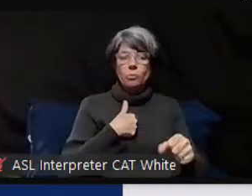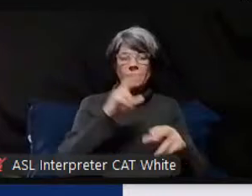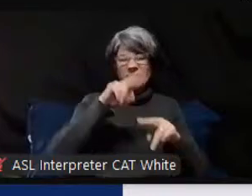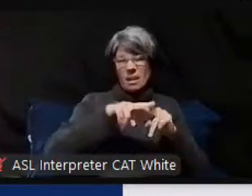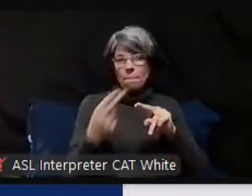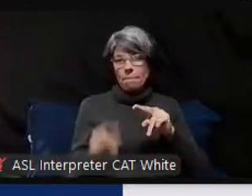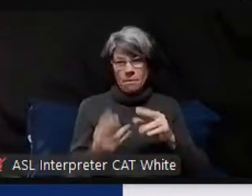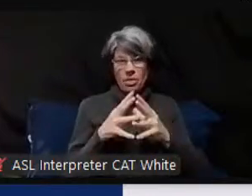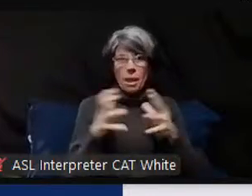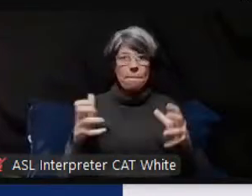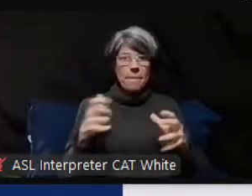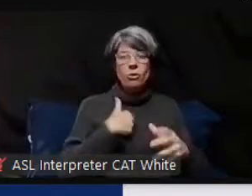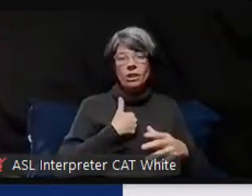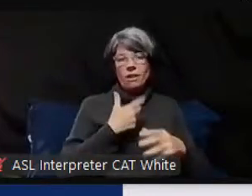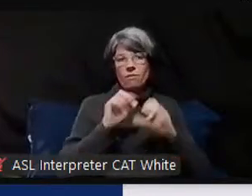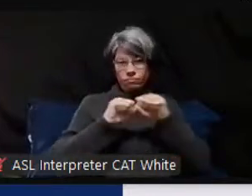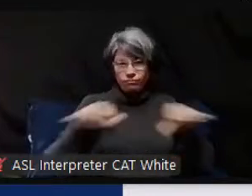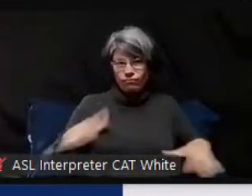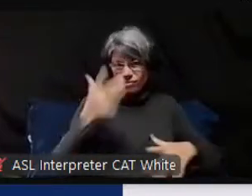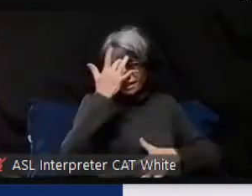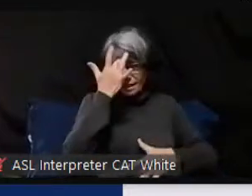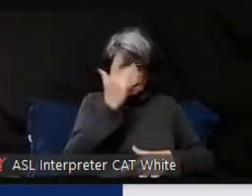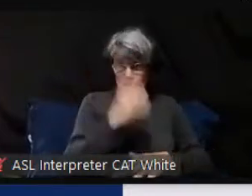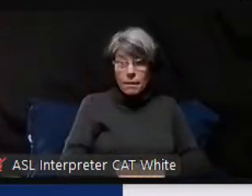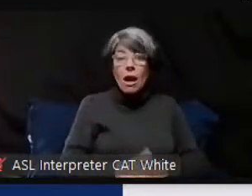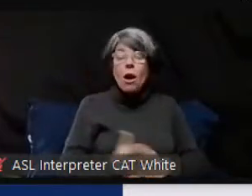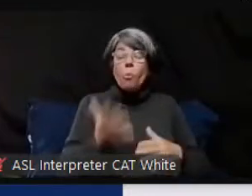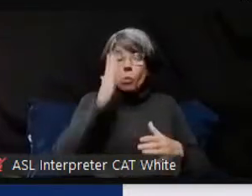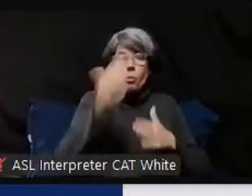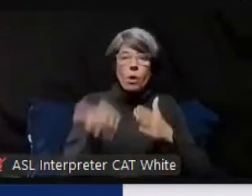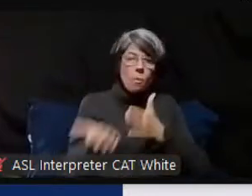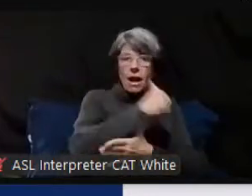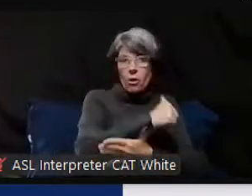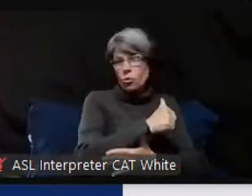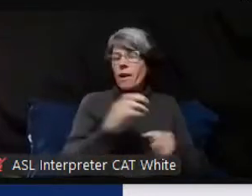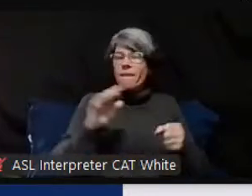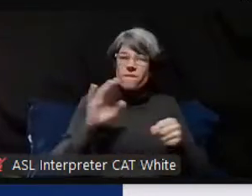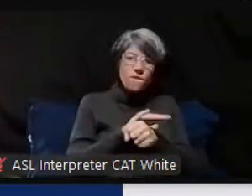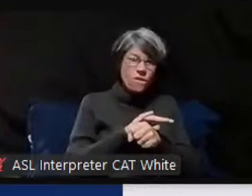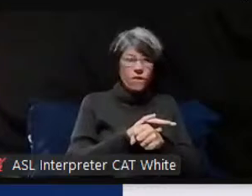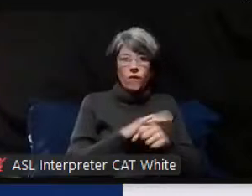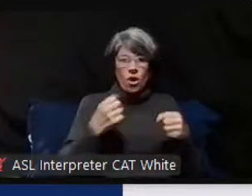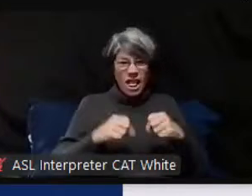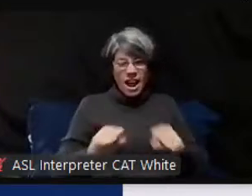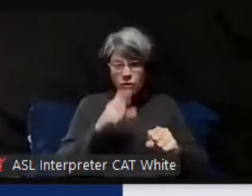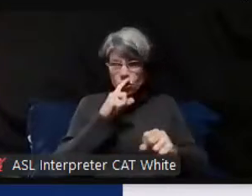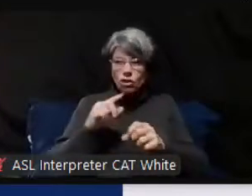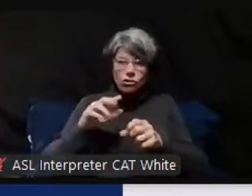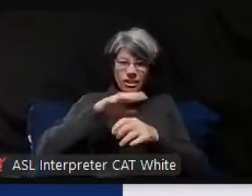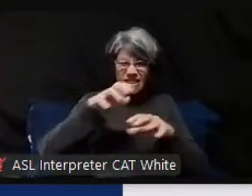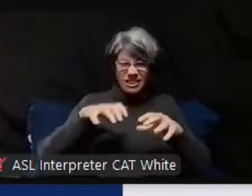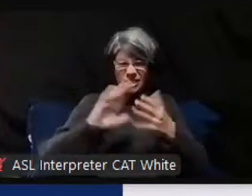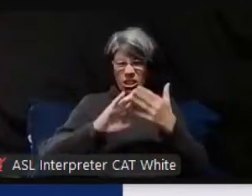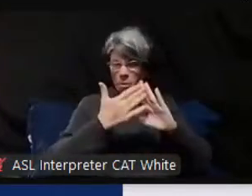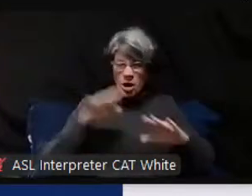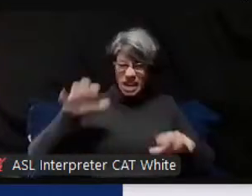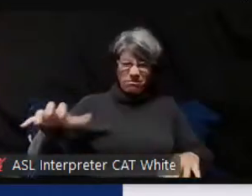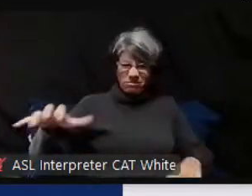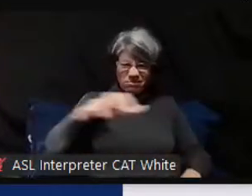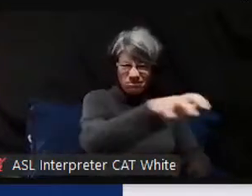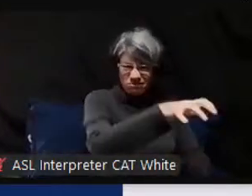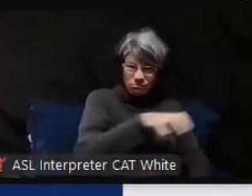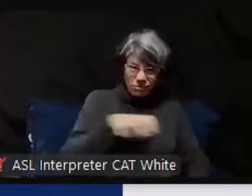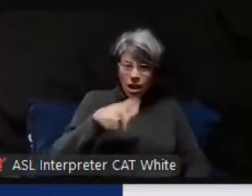habitat and reduce the risk of disease. So we're going to prioritize control efforts based on proximity to adjacent communities and the requests submitted